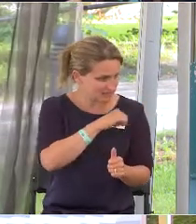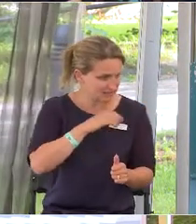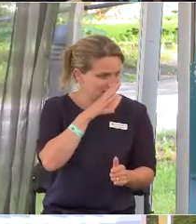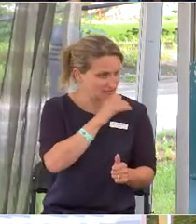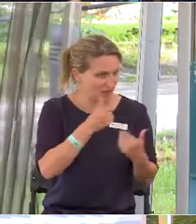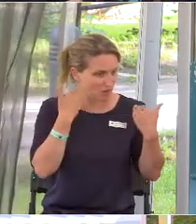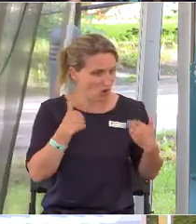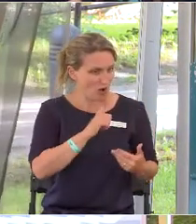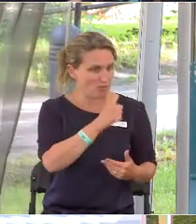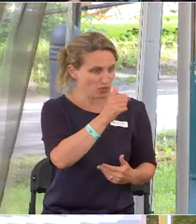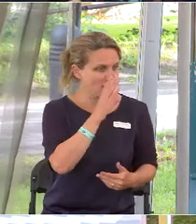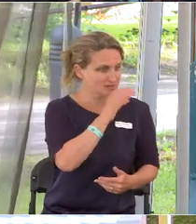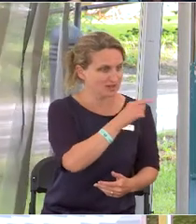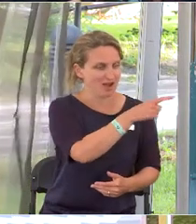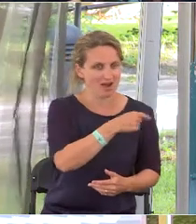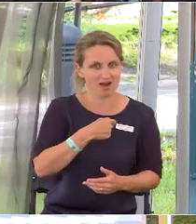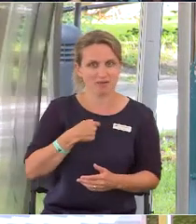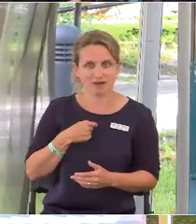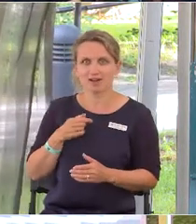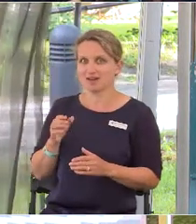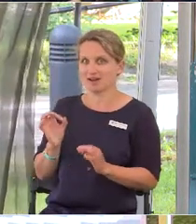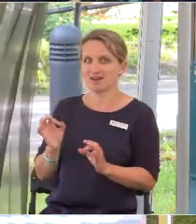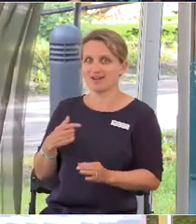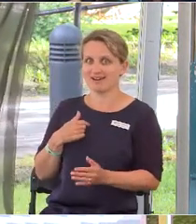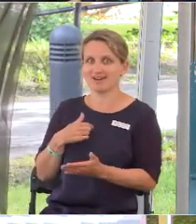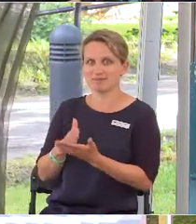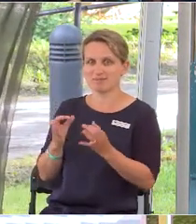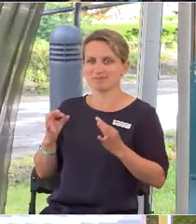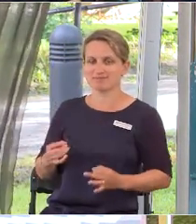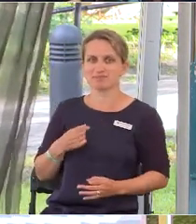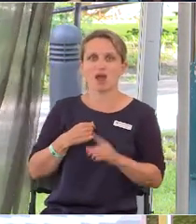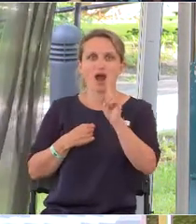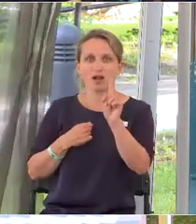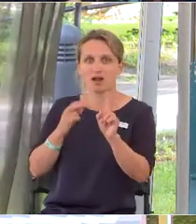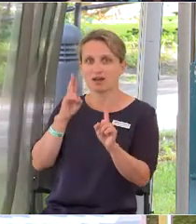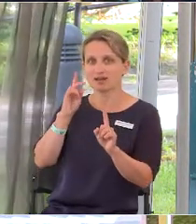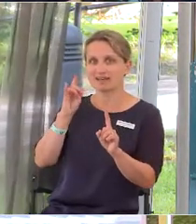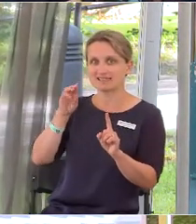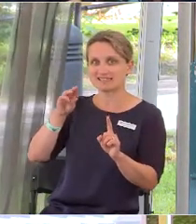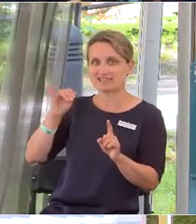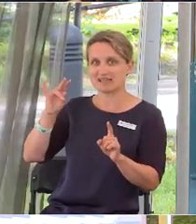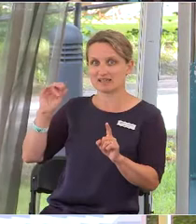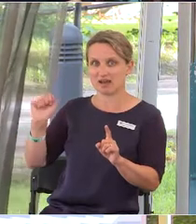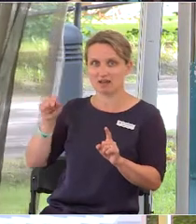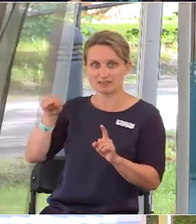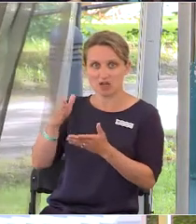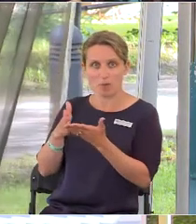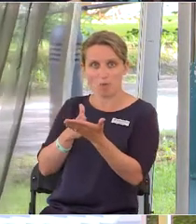will. I hope that I am. But you see, I mean, as a politician, I mean, you have